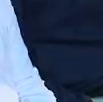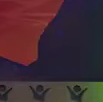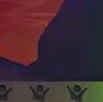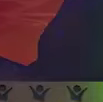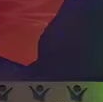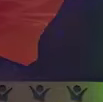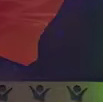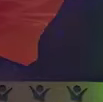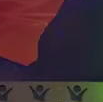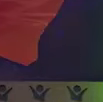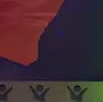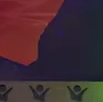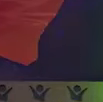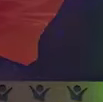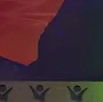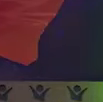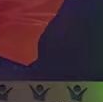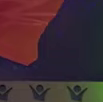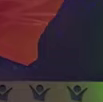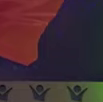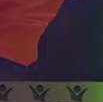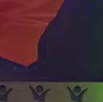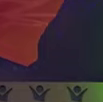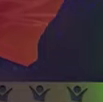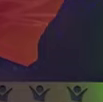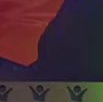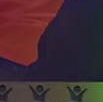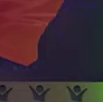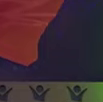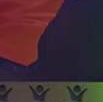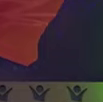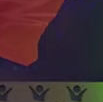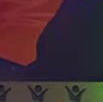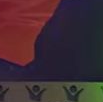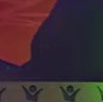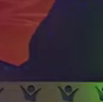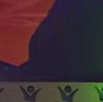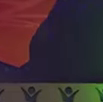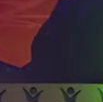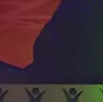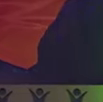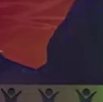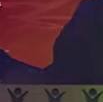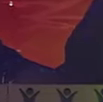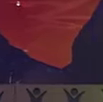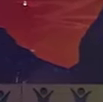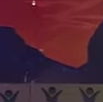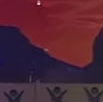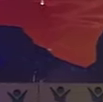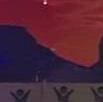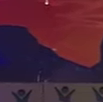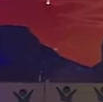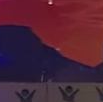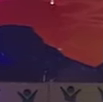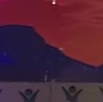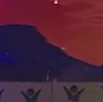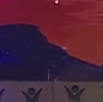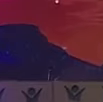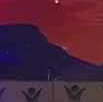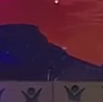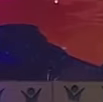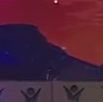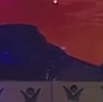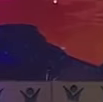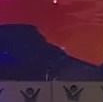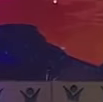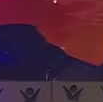tonight, I want you to know that we affirm your ministry and we will be praying for you. In